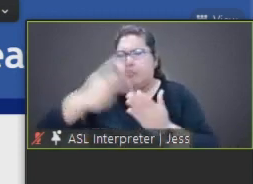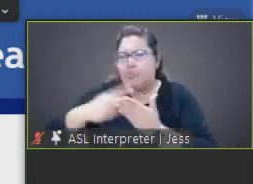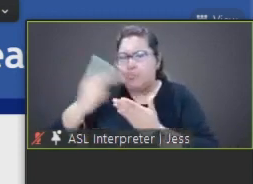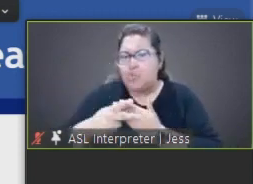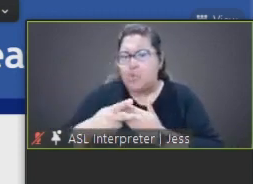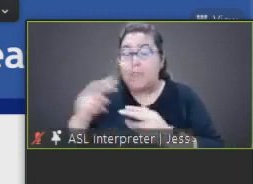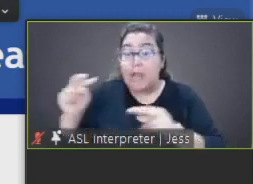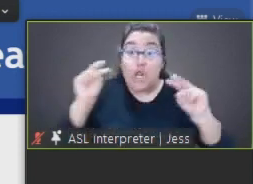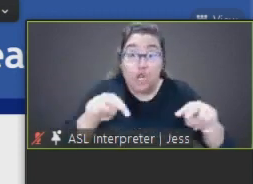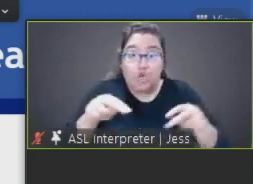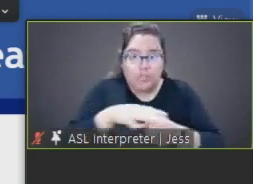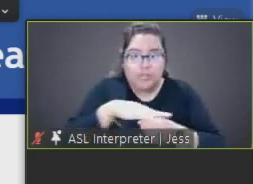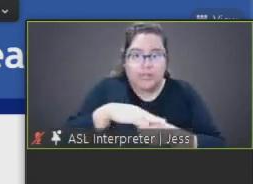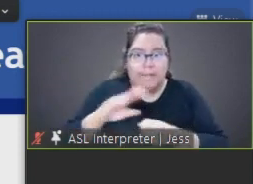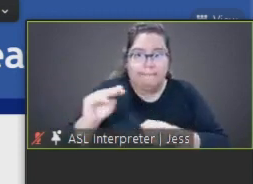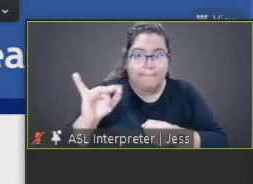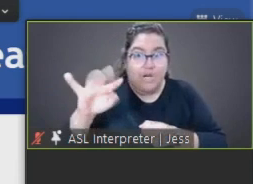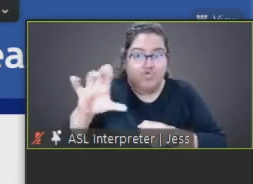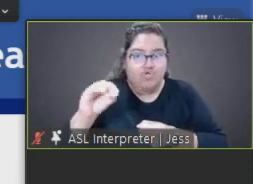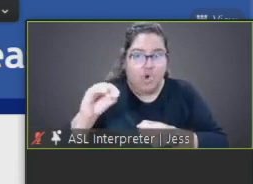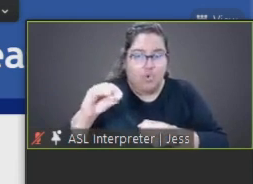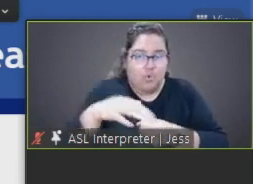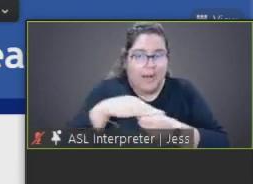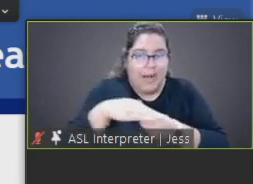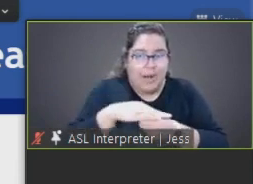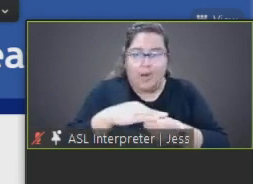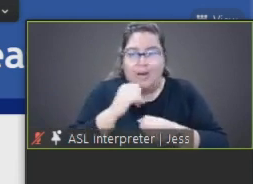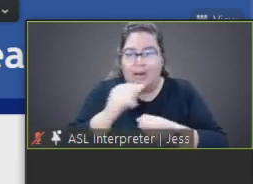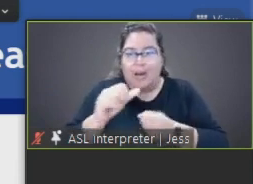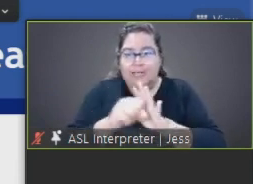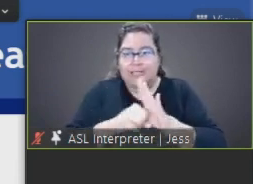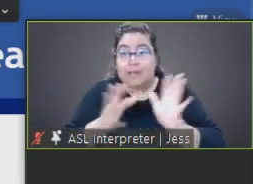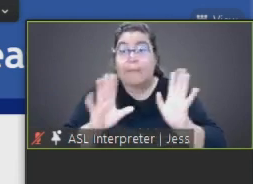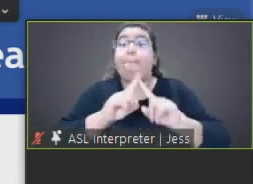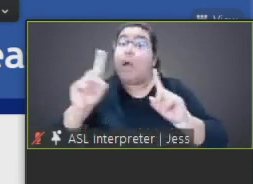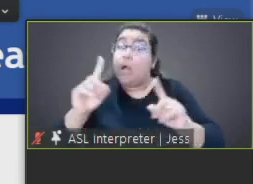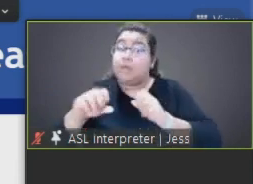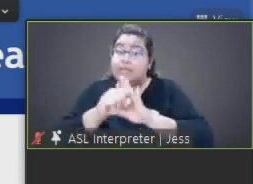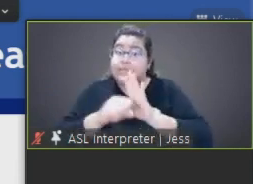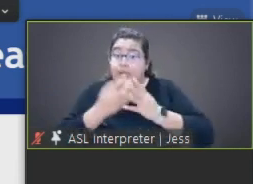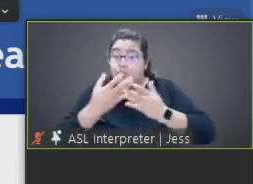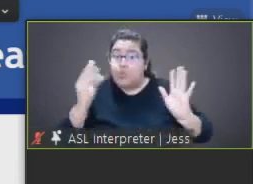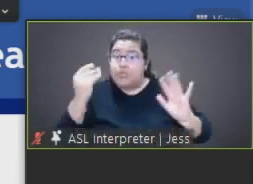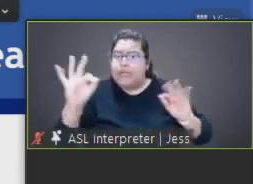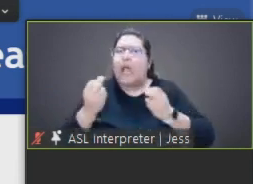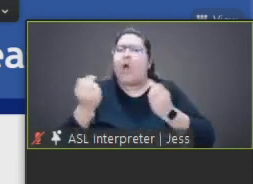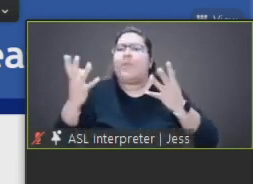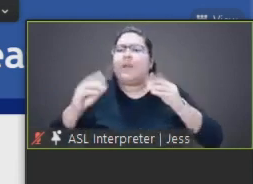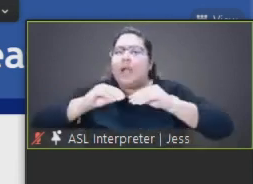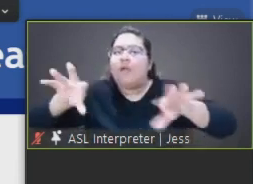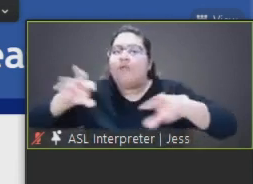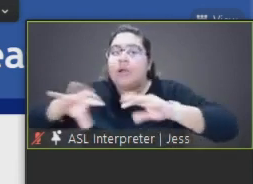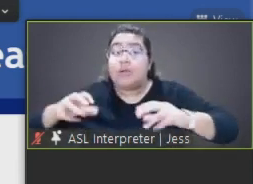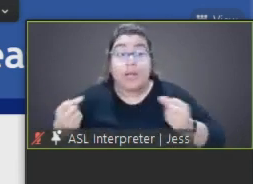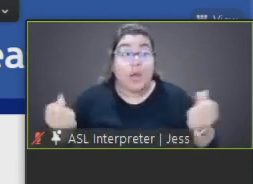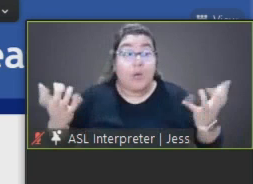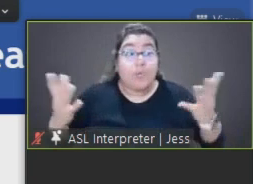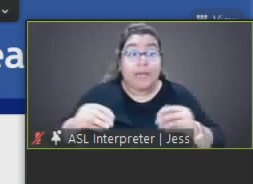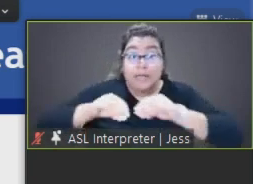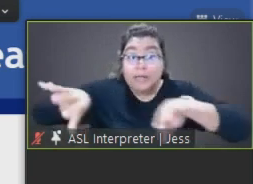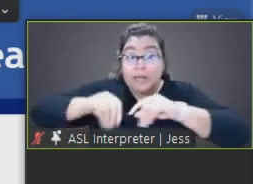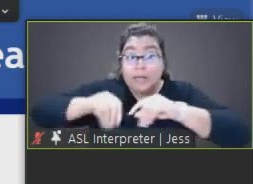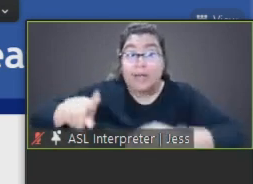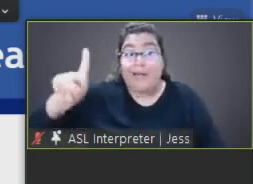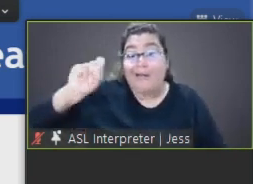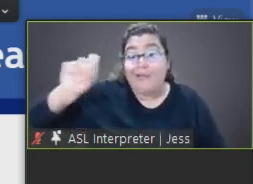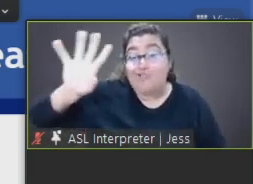area, not statewide. But statewide, we do track outbreaks due to RSV, and you'll see that we have 144 outbreaks that have occurred since